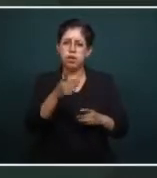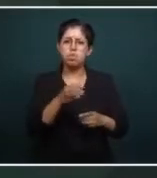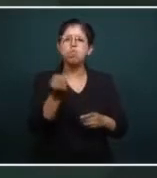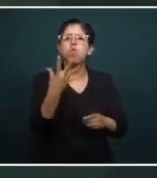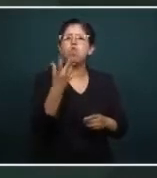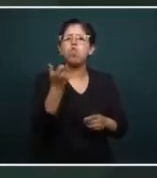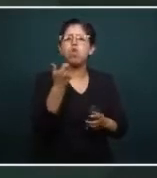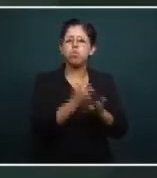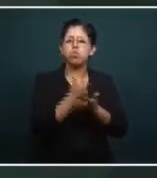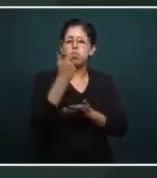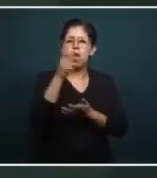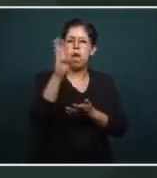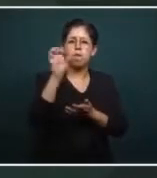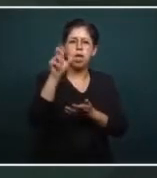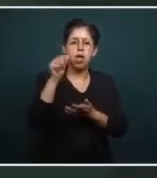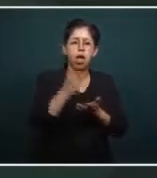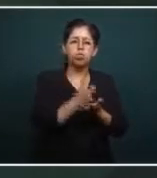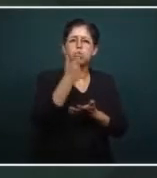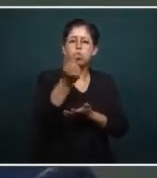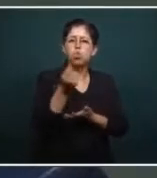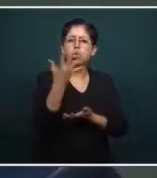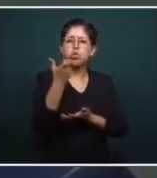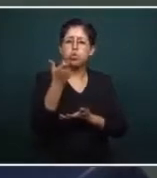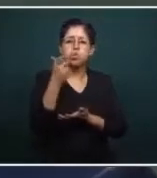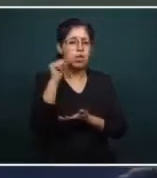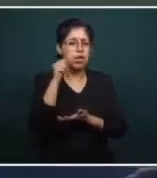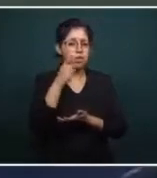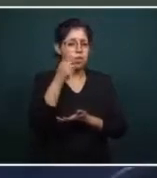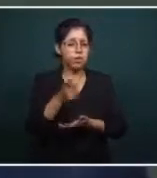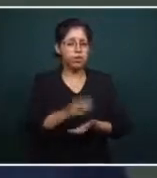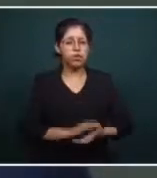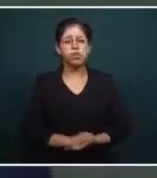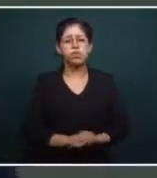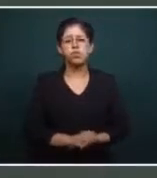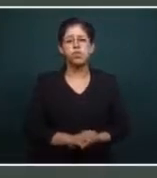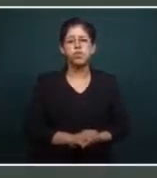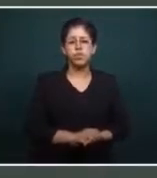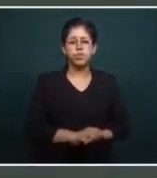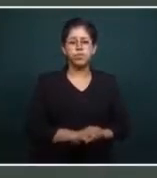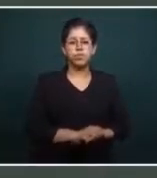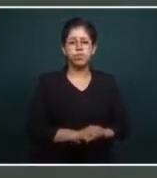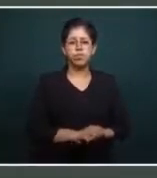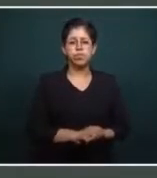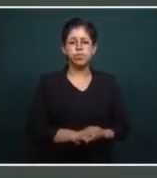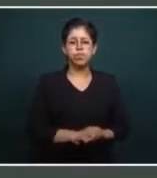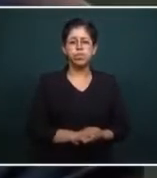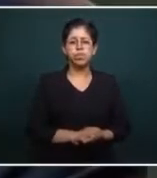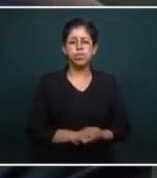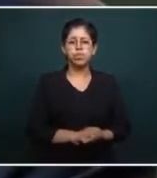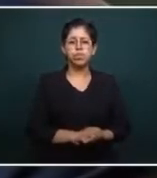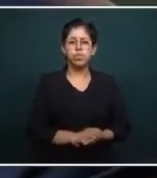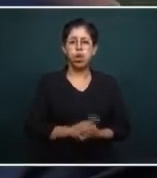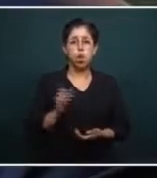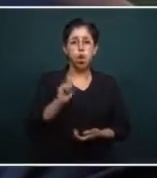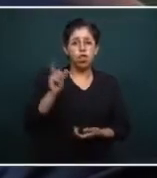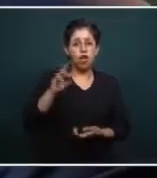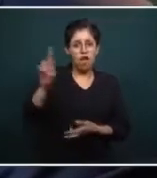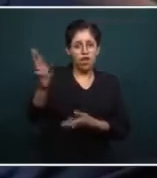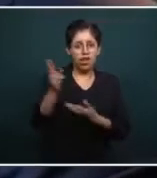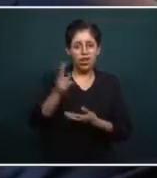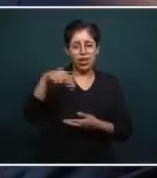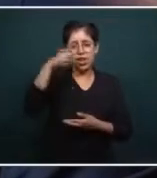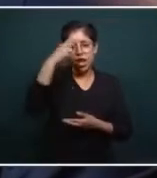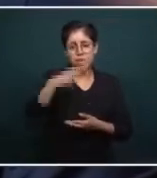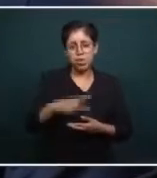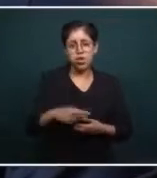implicar and how much it's going to y imply cómo and how, apenas as of regresen they